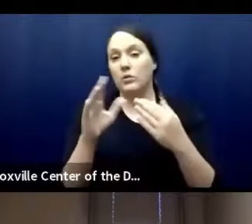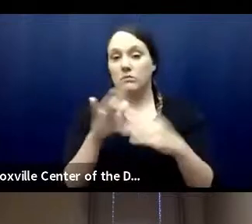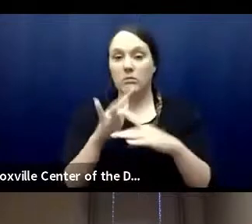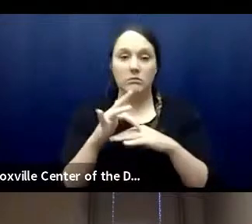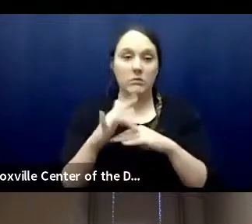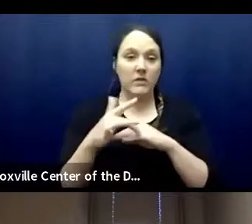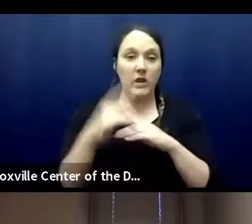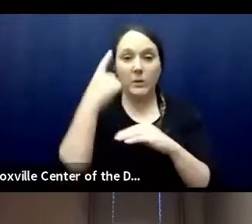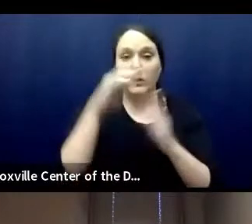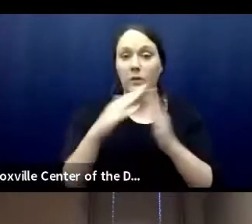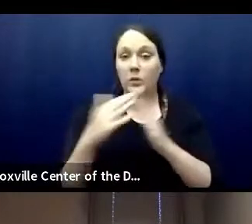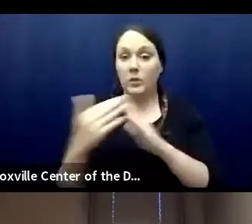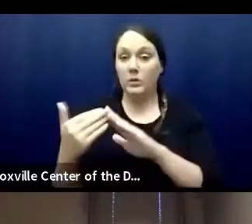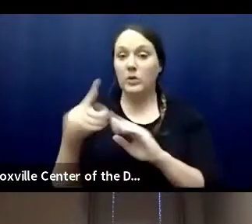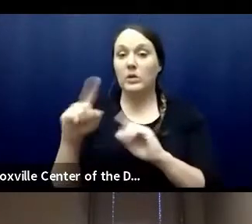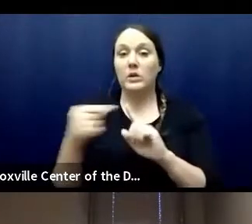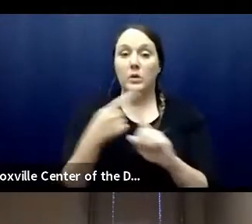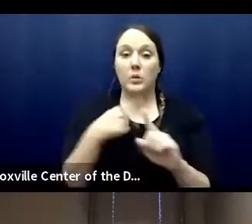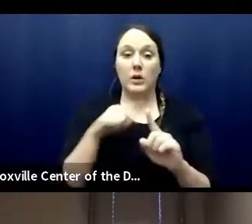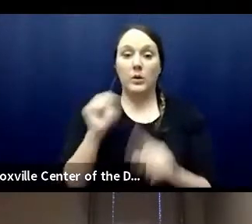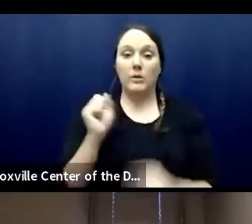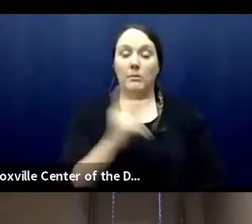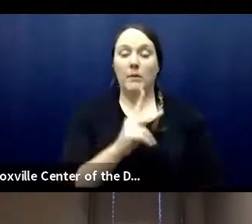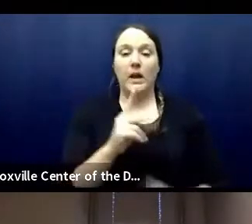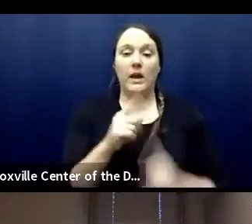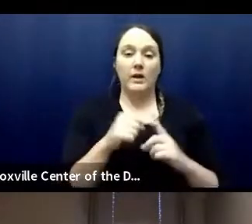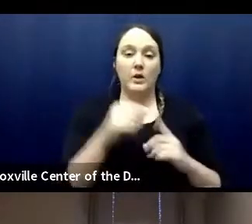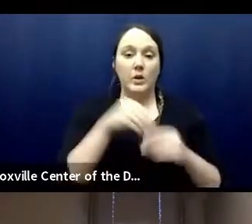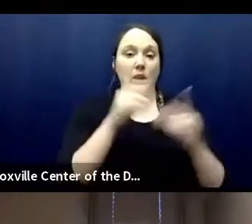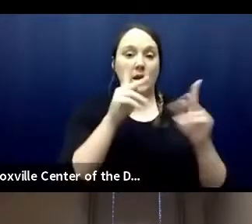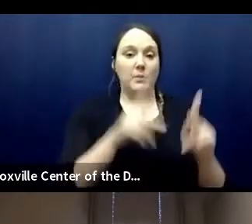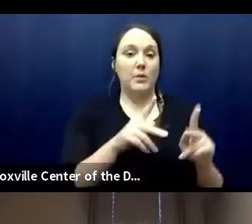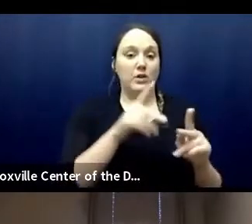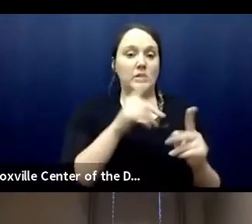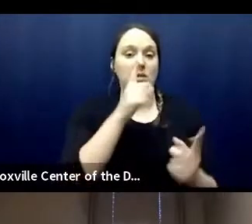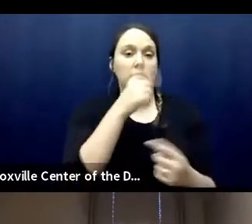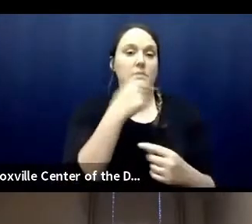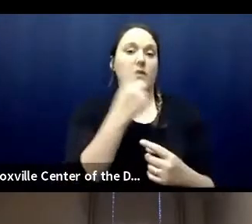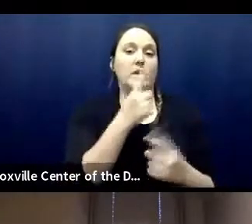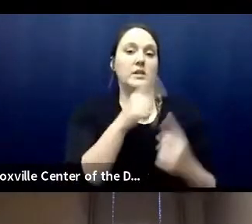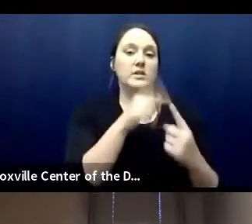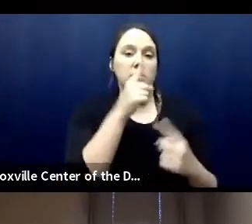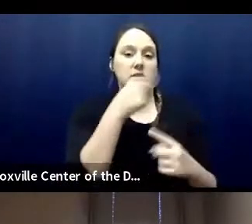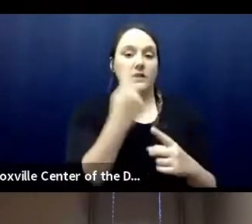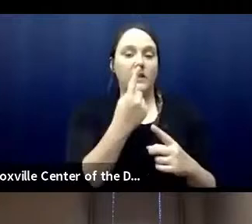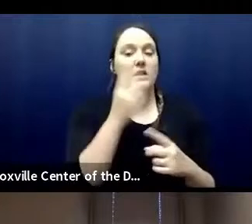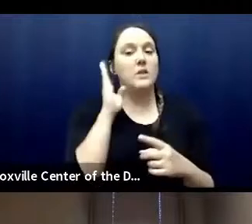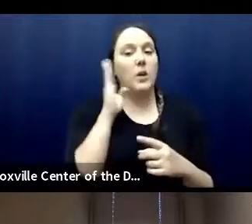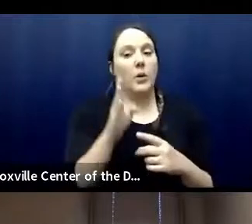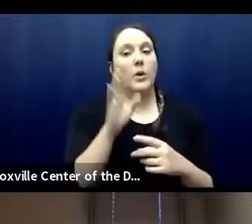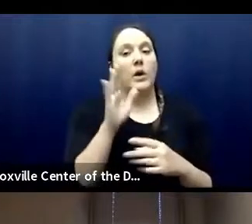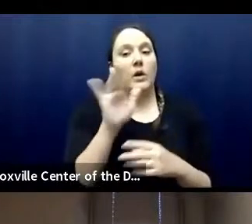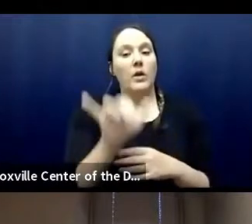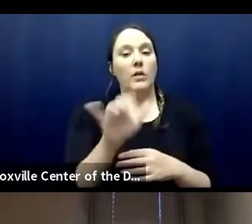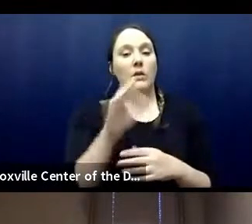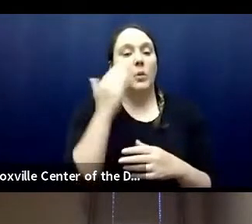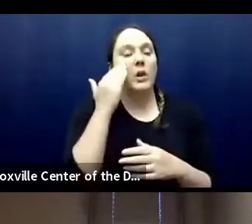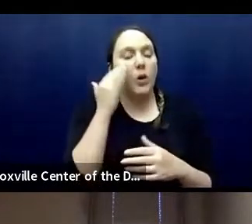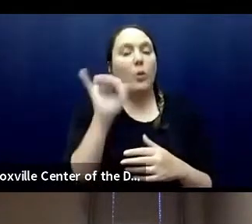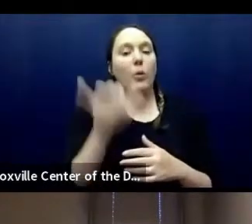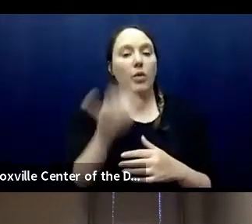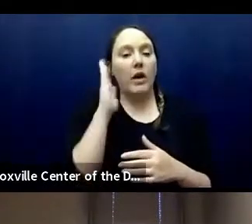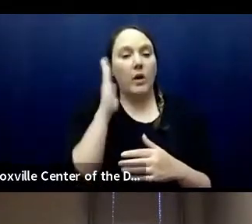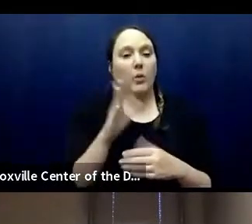community when we return to, in-person, face-to-face meetings. We know that's going to be part of